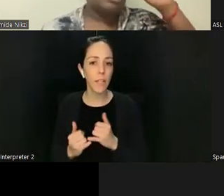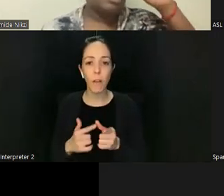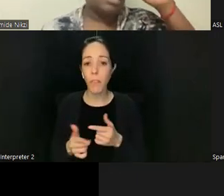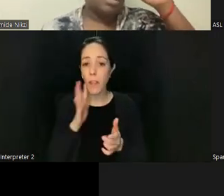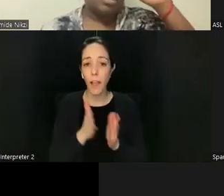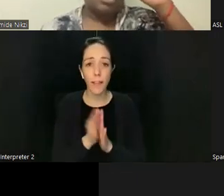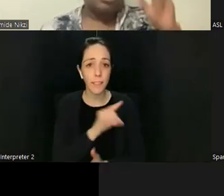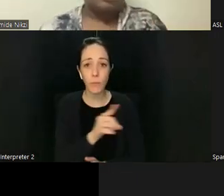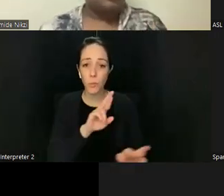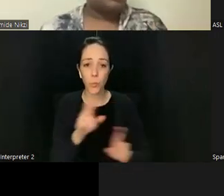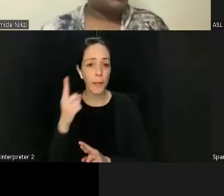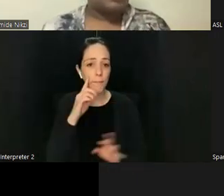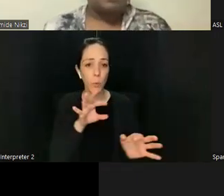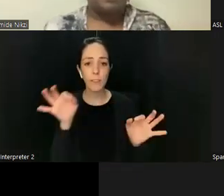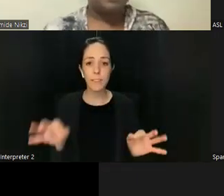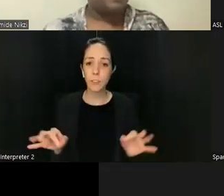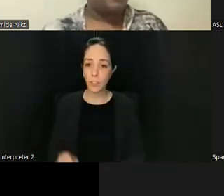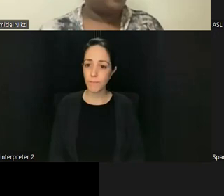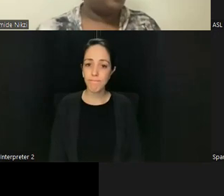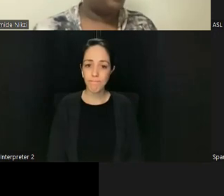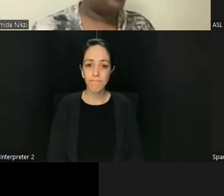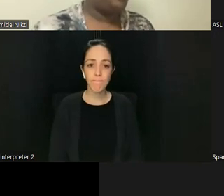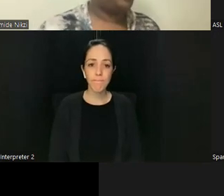decision. So